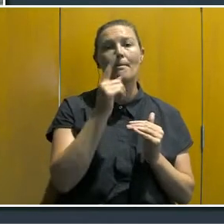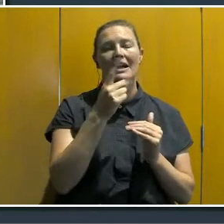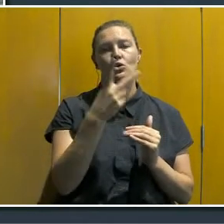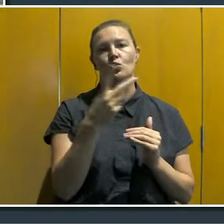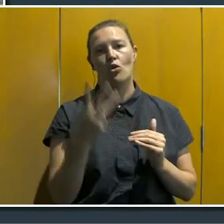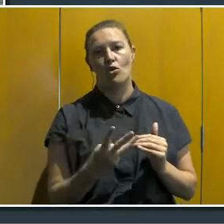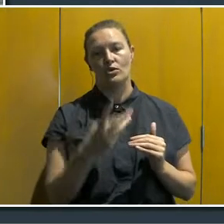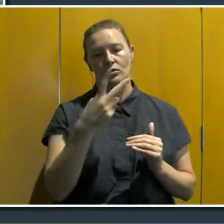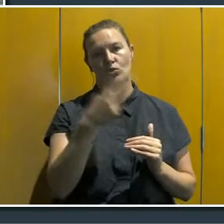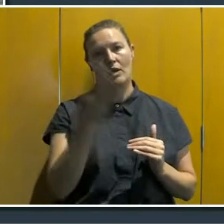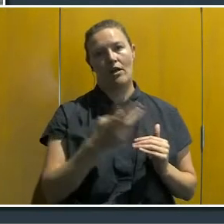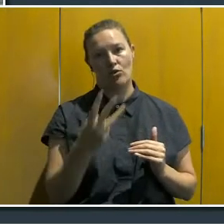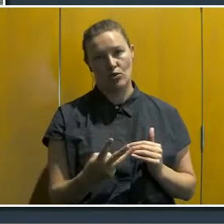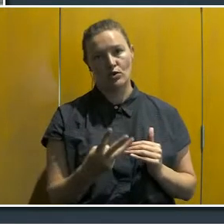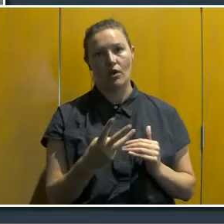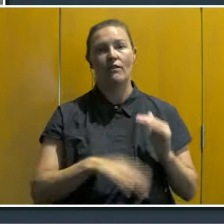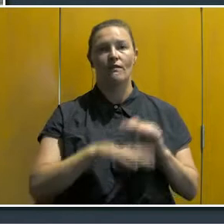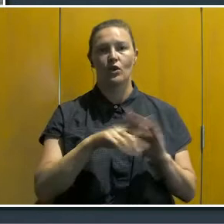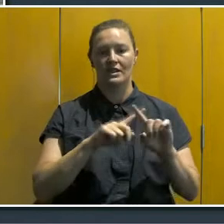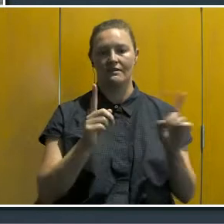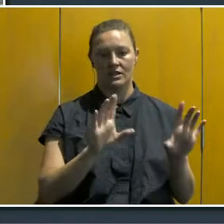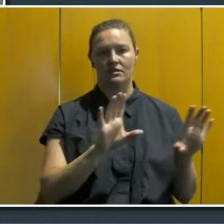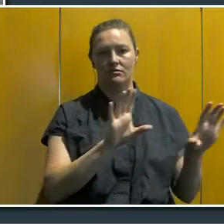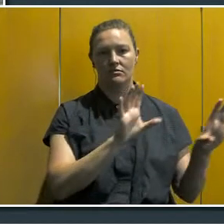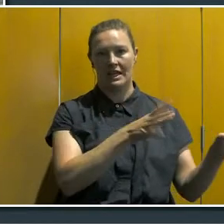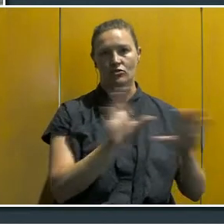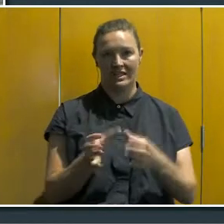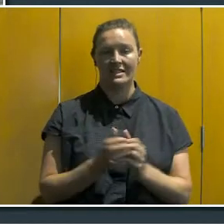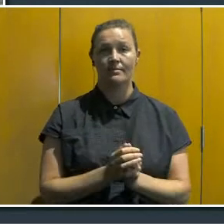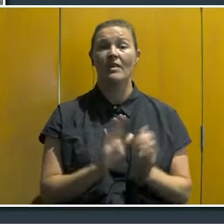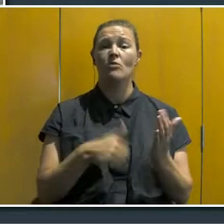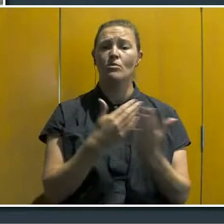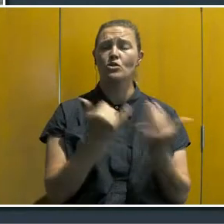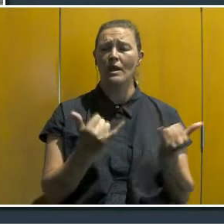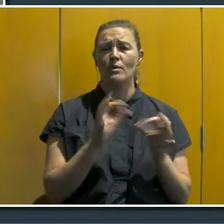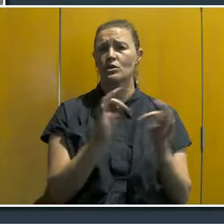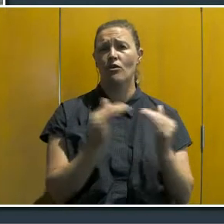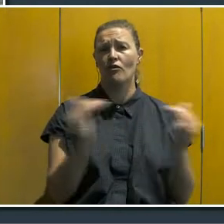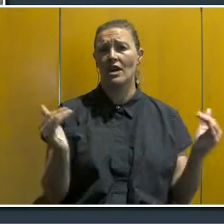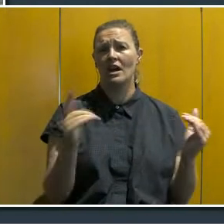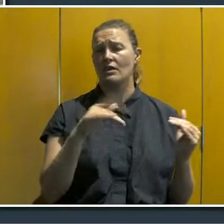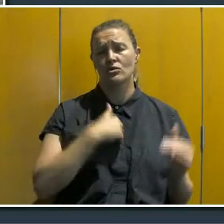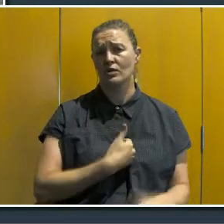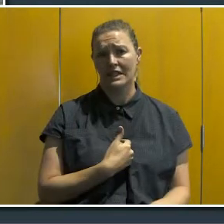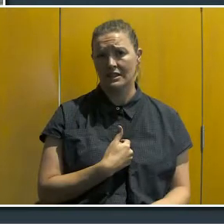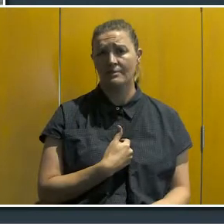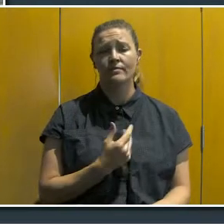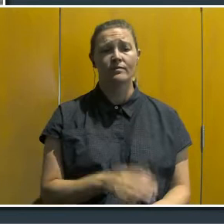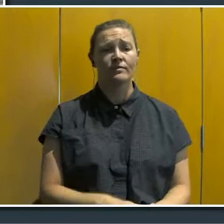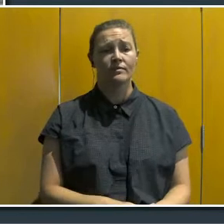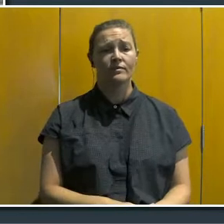2/3 of the full differential. This proposal as it stands is unfair and unwarranted, as the original